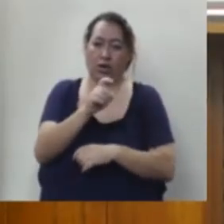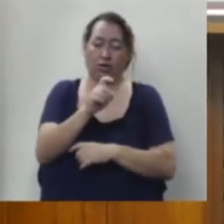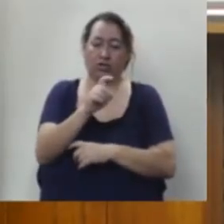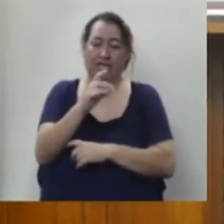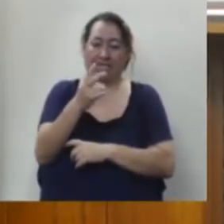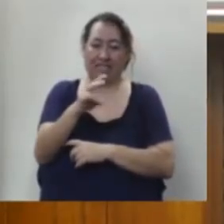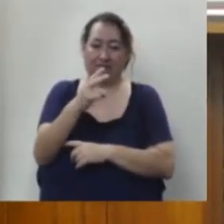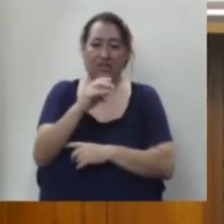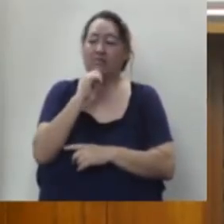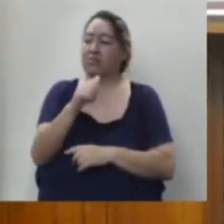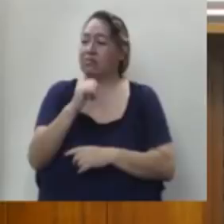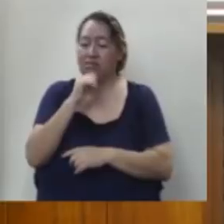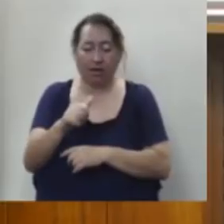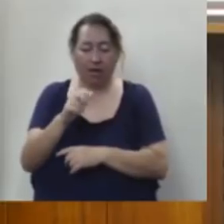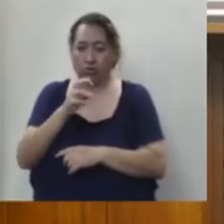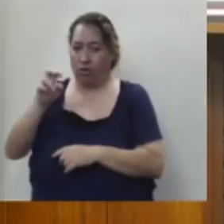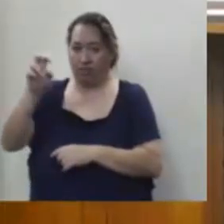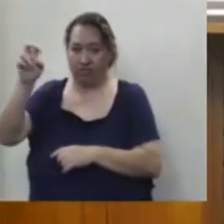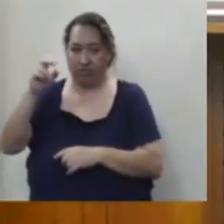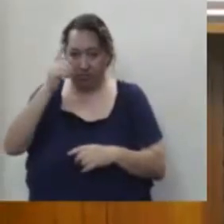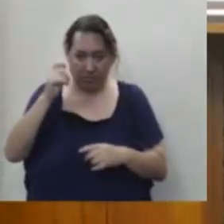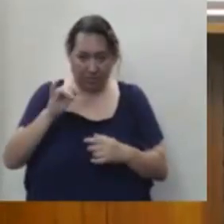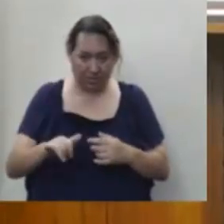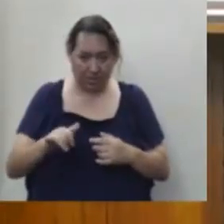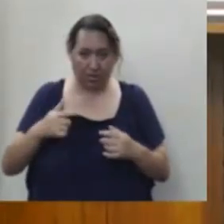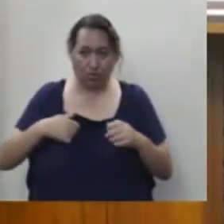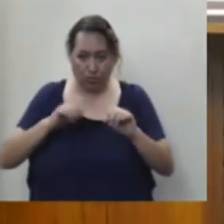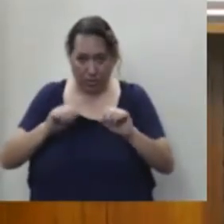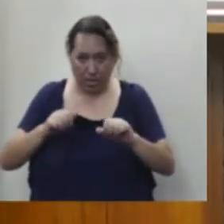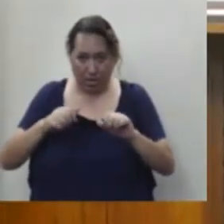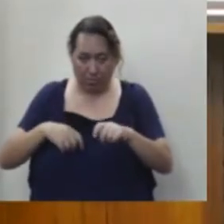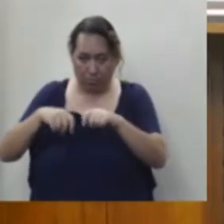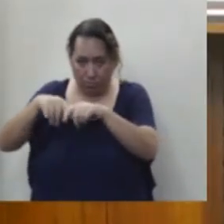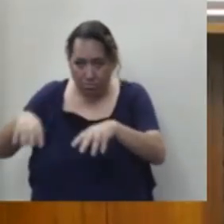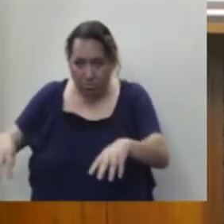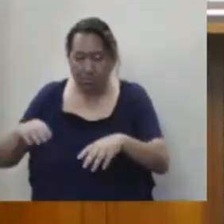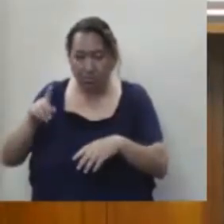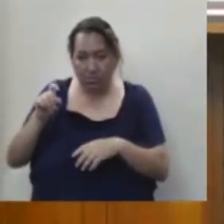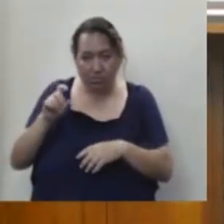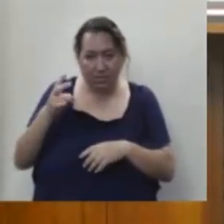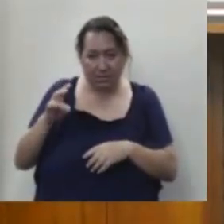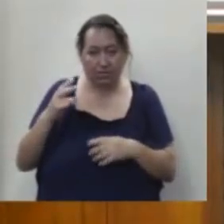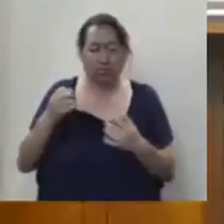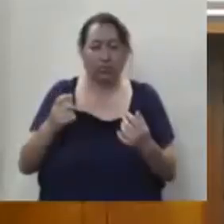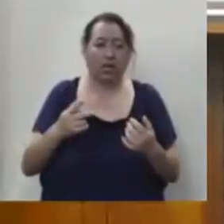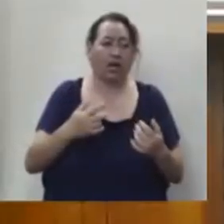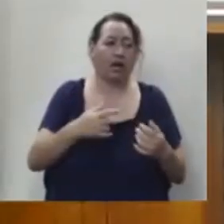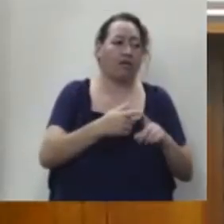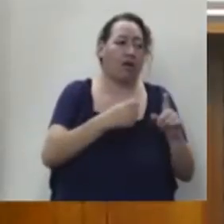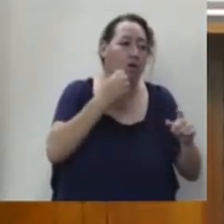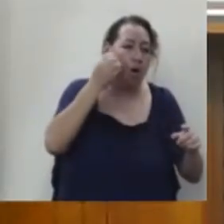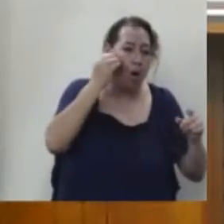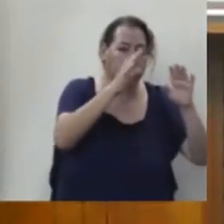not travel related. And because of that, we can do the breakdown of that 117. They are as follows: household contacts,